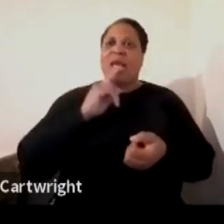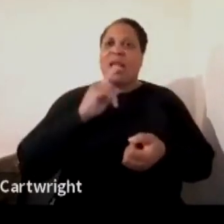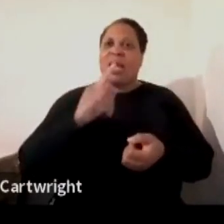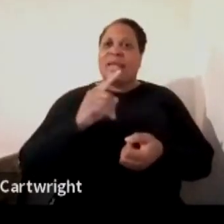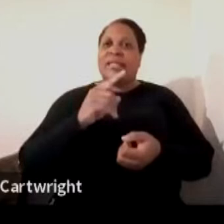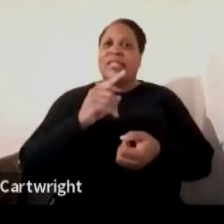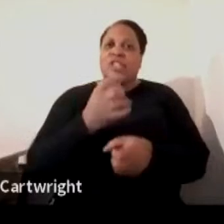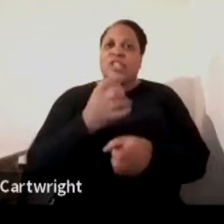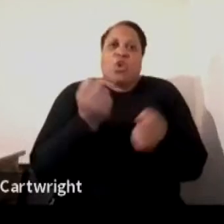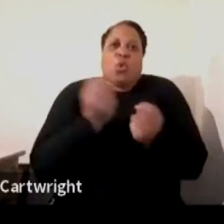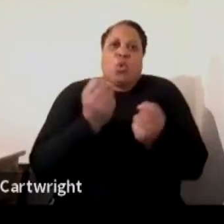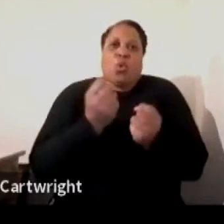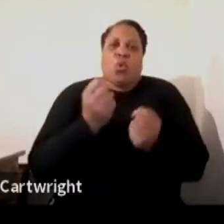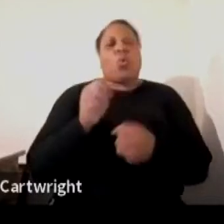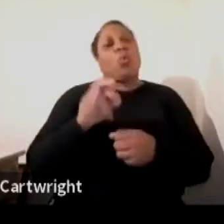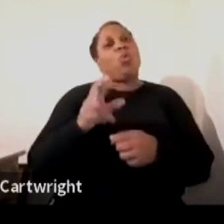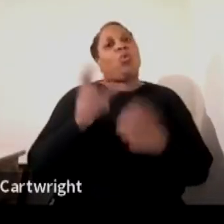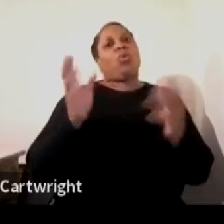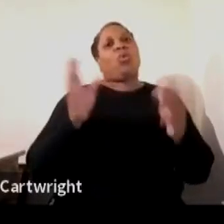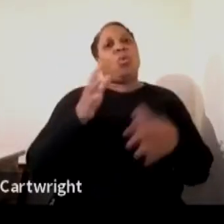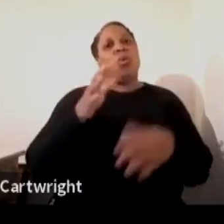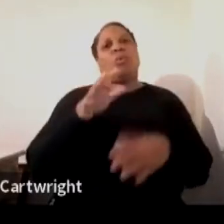injected or room temperature?